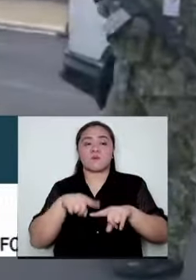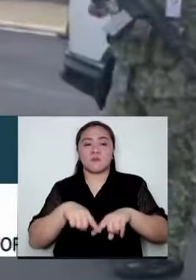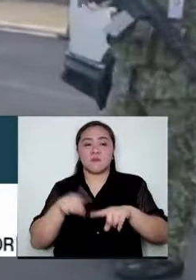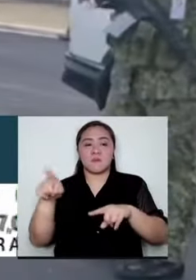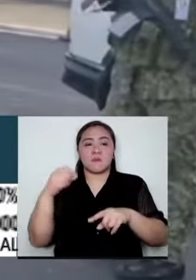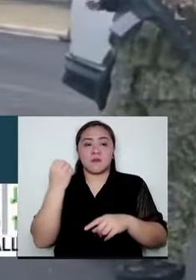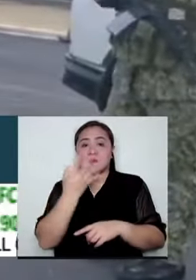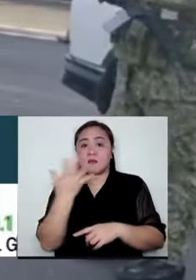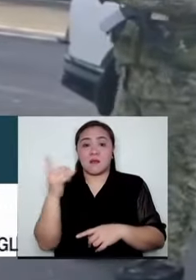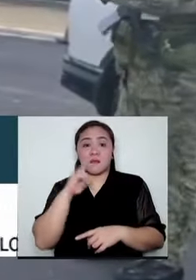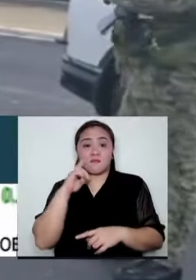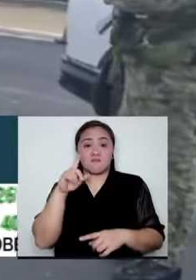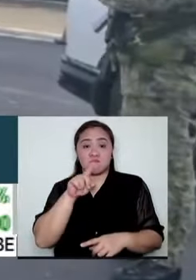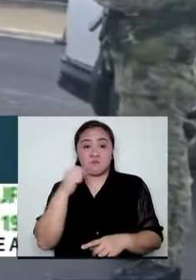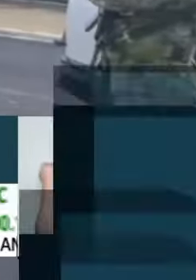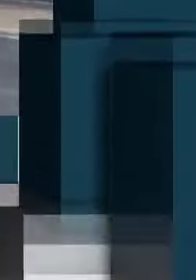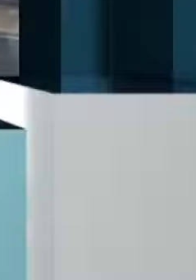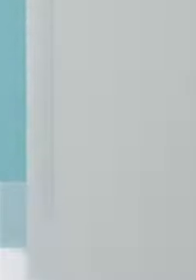until tomorrow.